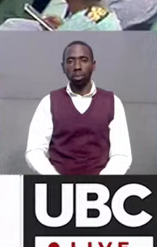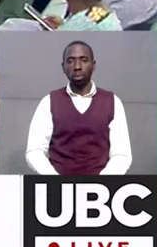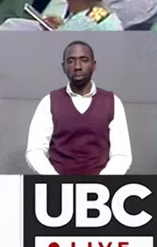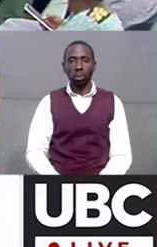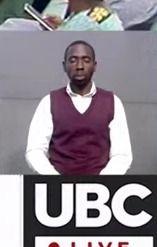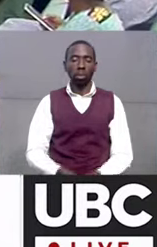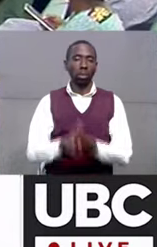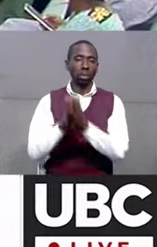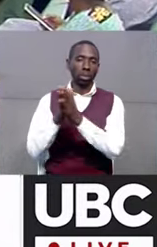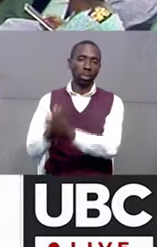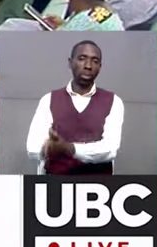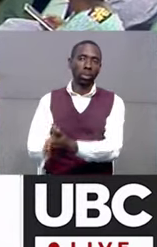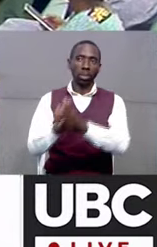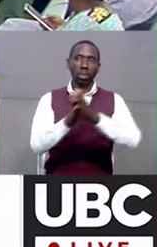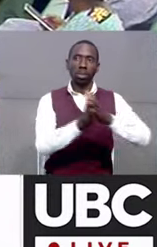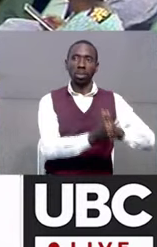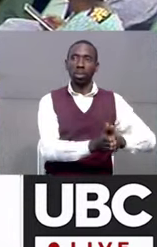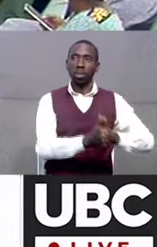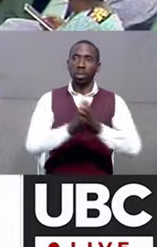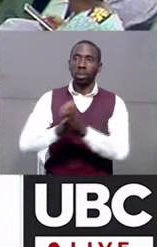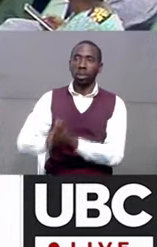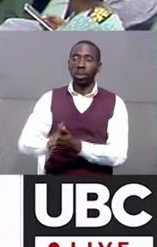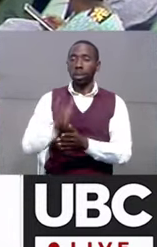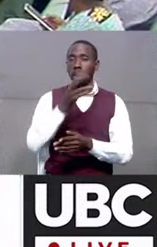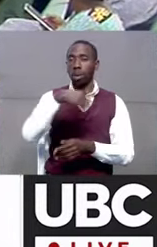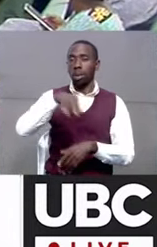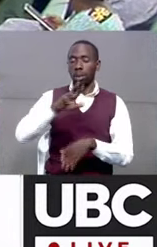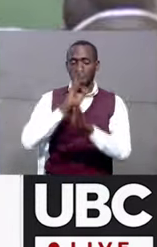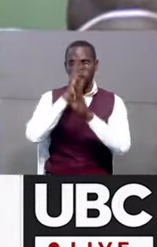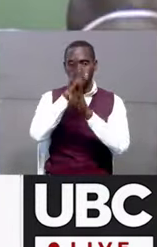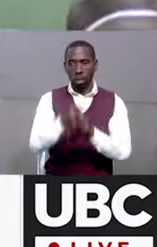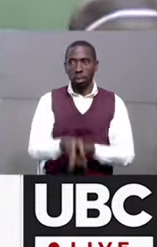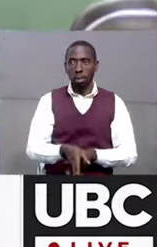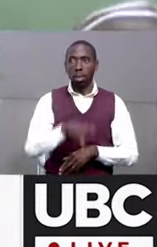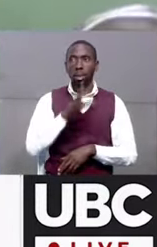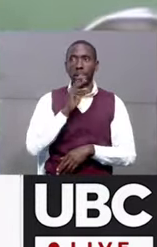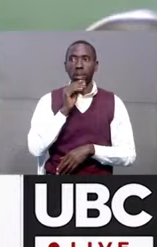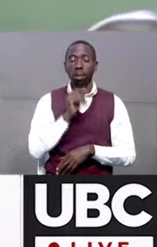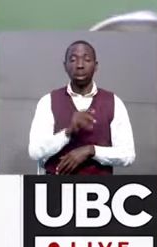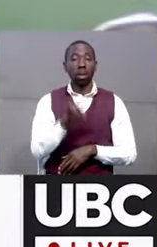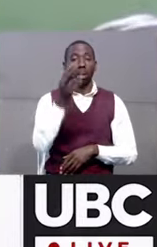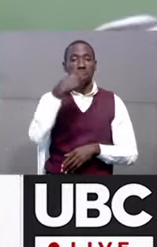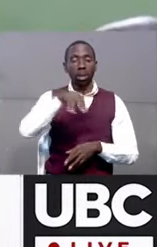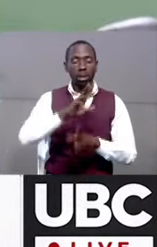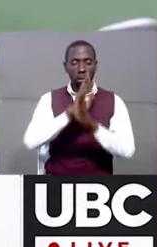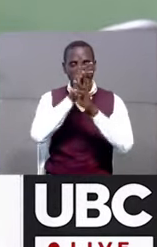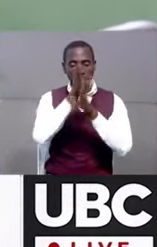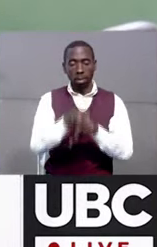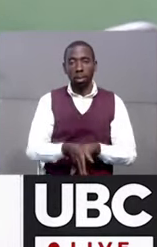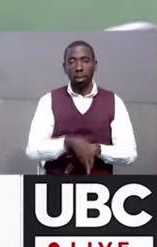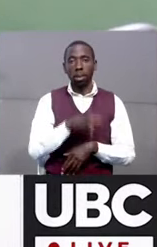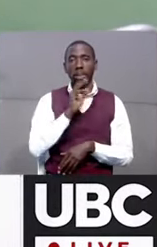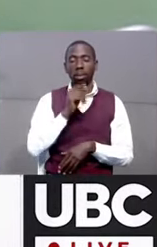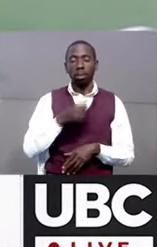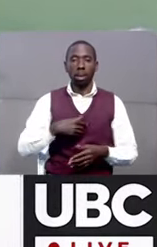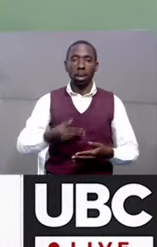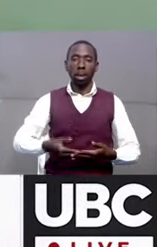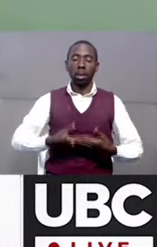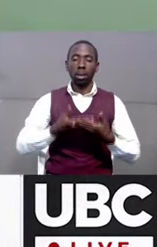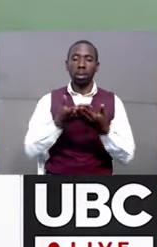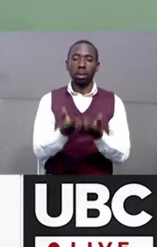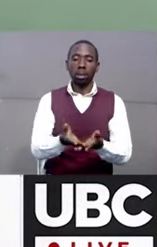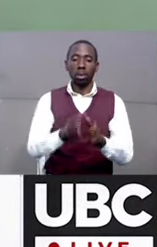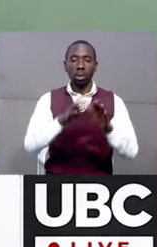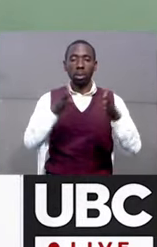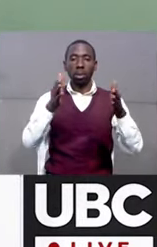Thank you very much, Right Honorable Speaker. Right Honorable Speaker, I beg to lay on table